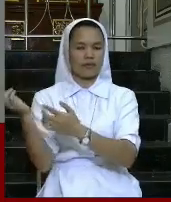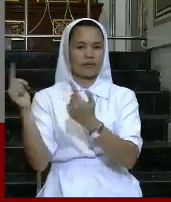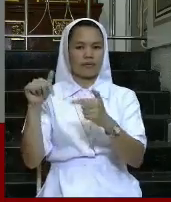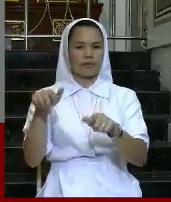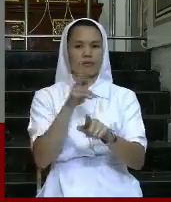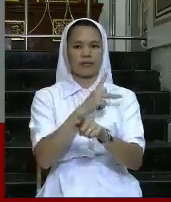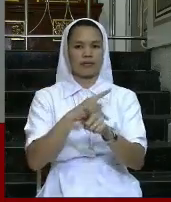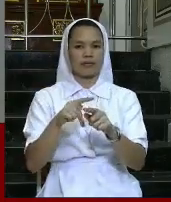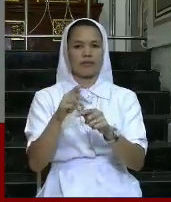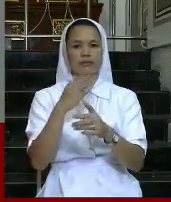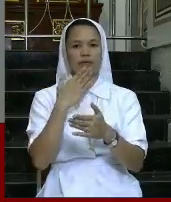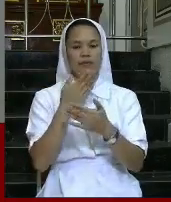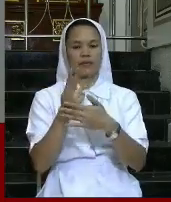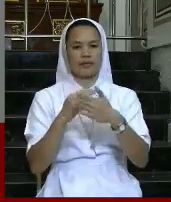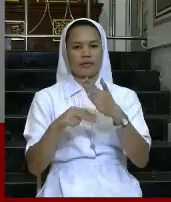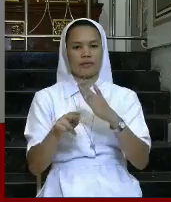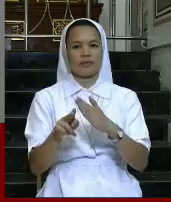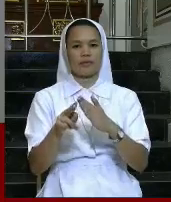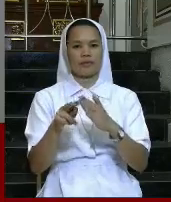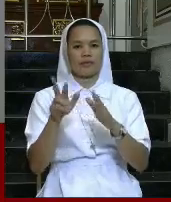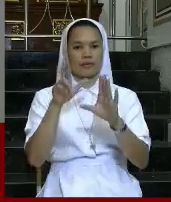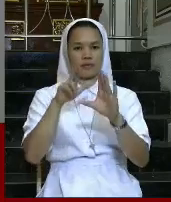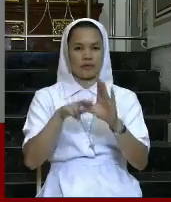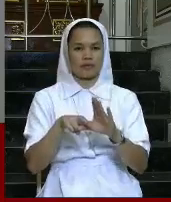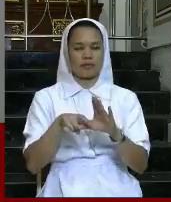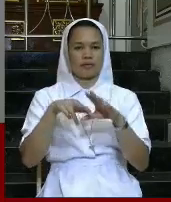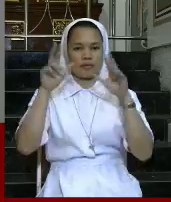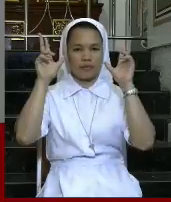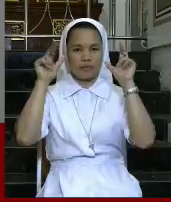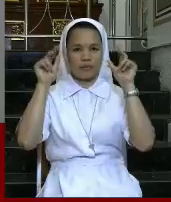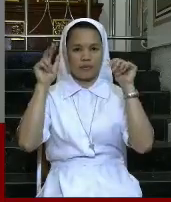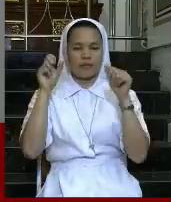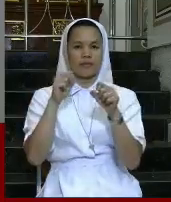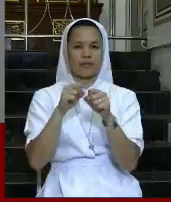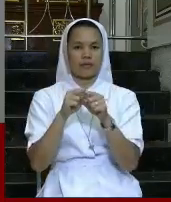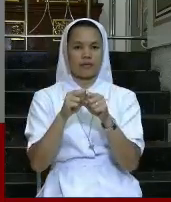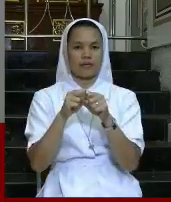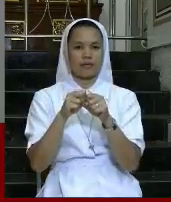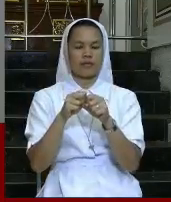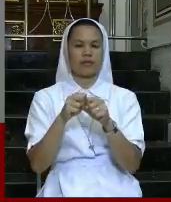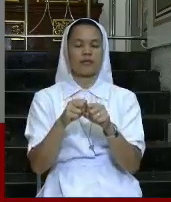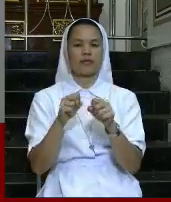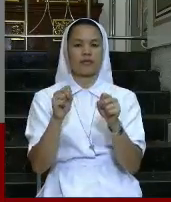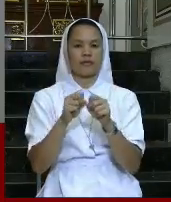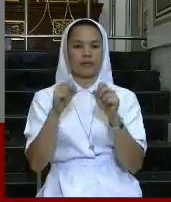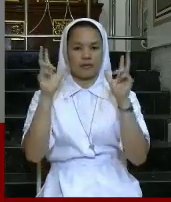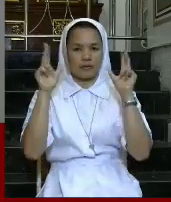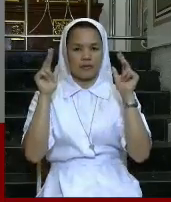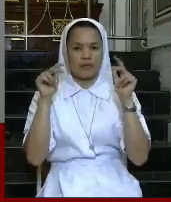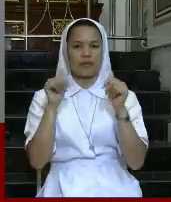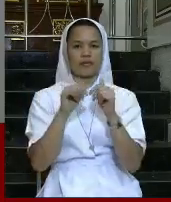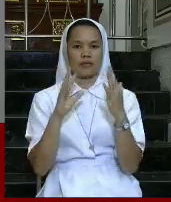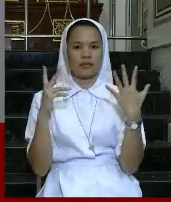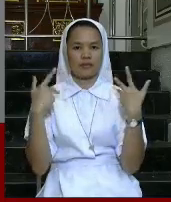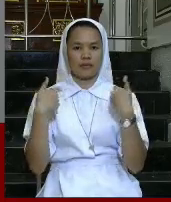meek and riding on an ass, and on a colt, the foal of a beast of